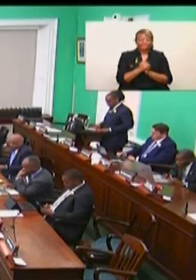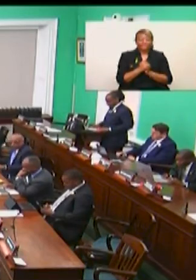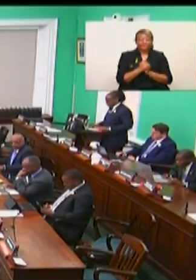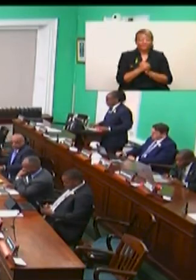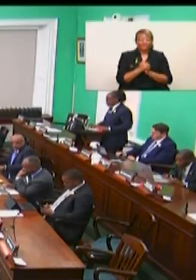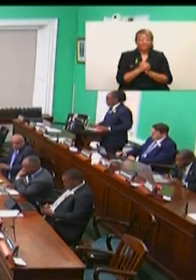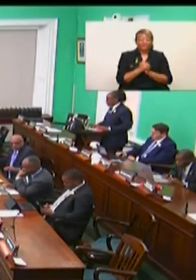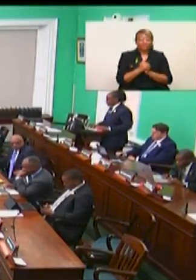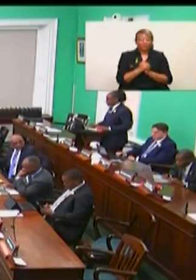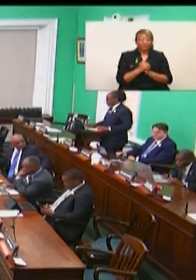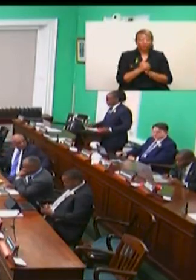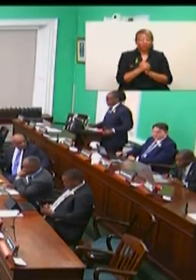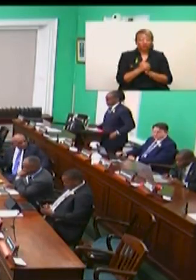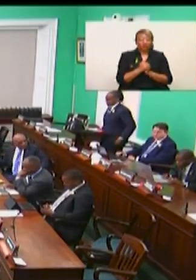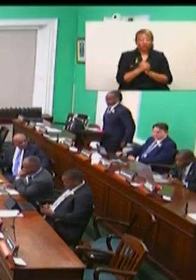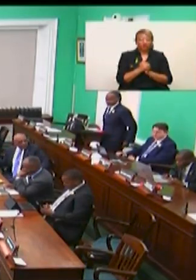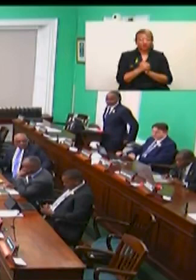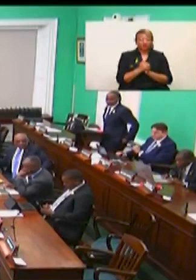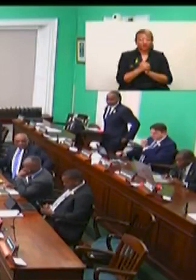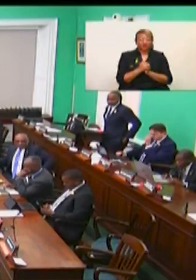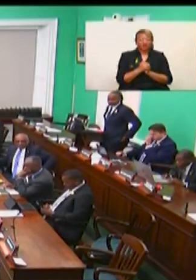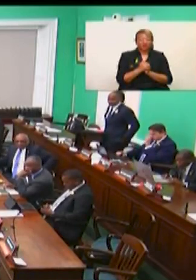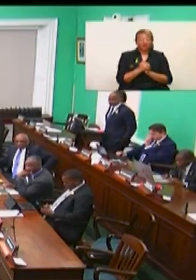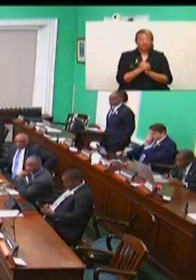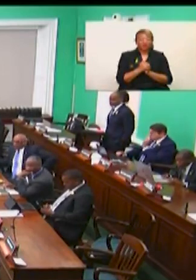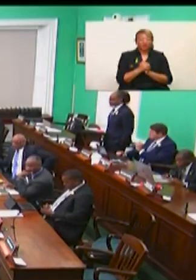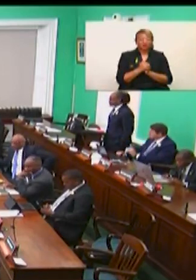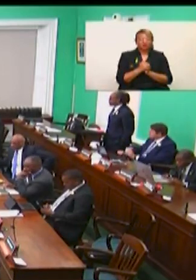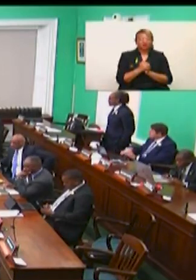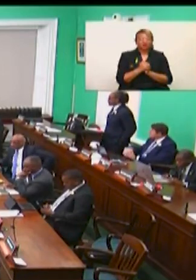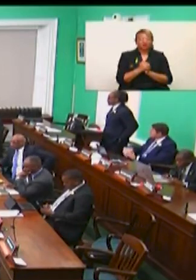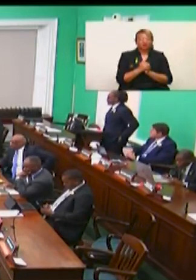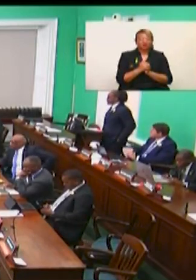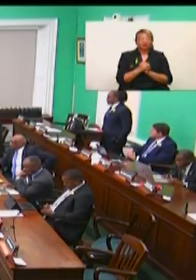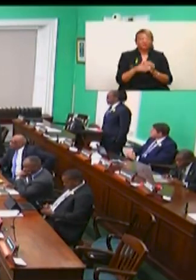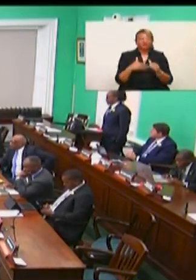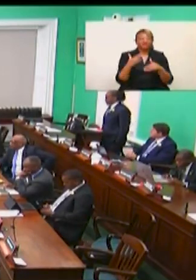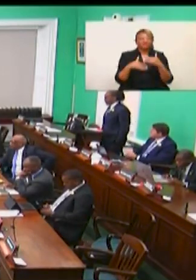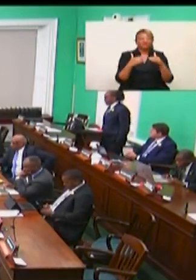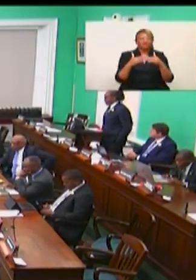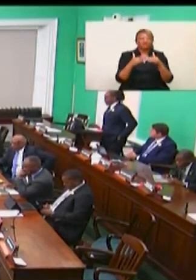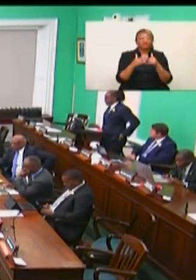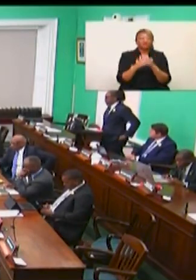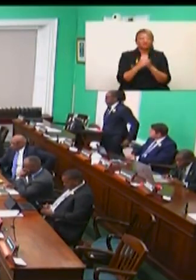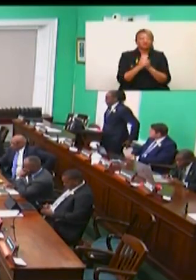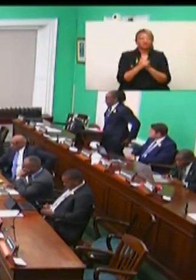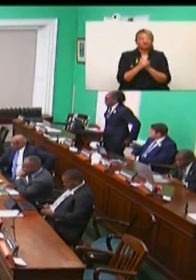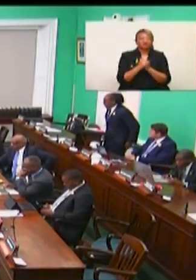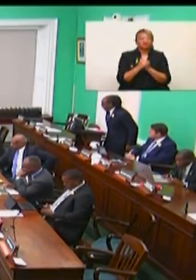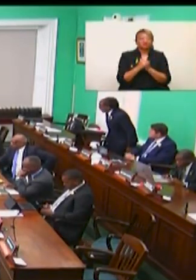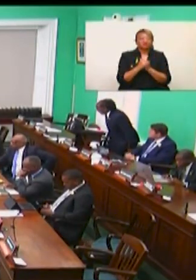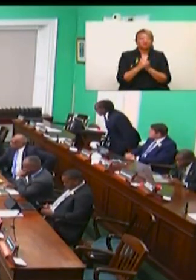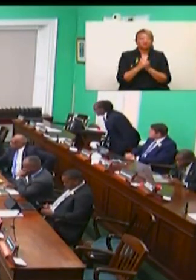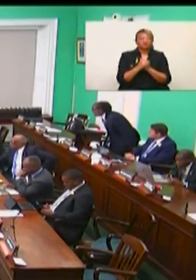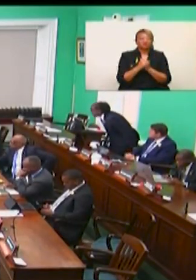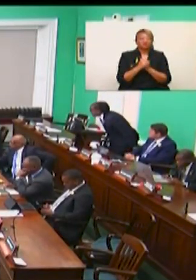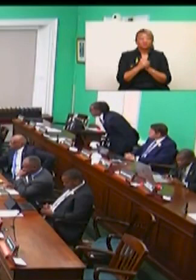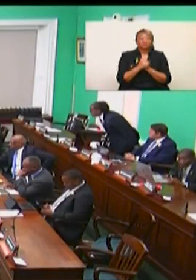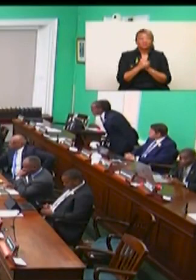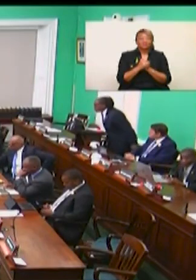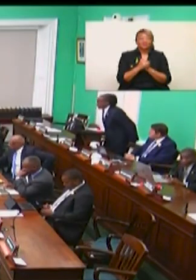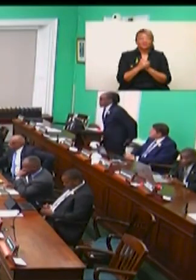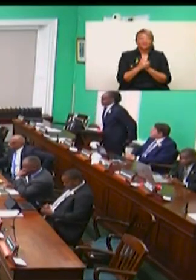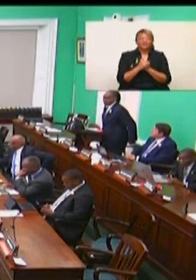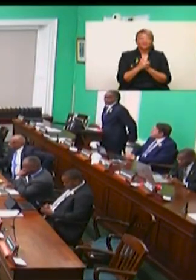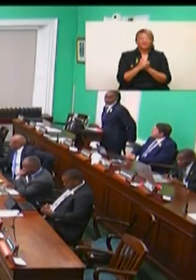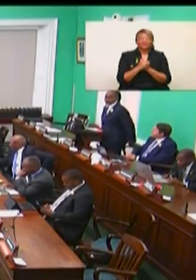Oh, can we please just follow the process? Let's tone it down on the government side and do this thing properly.